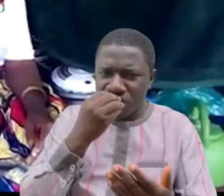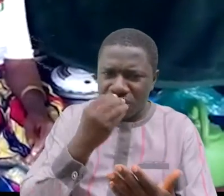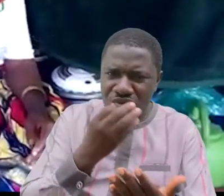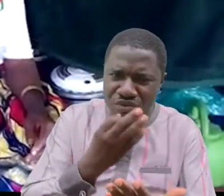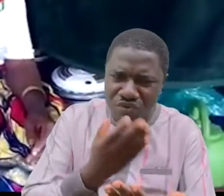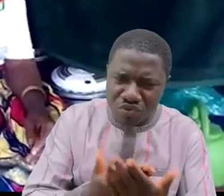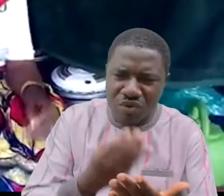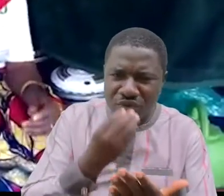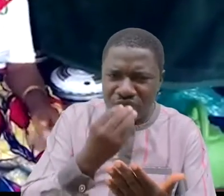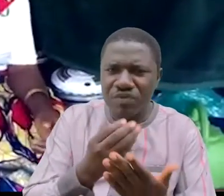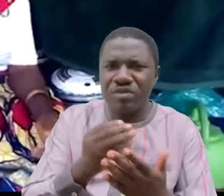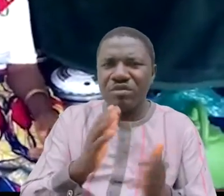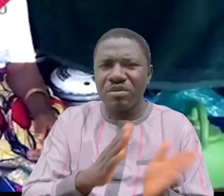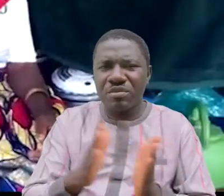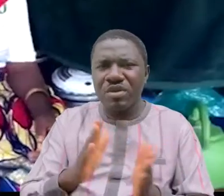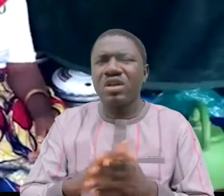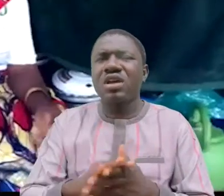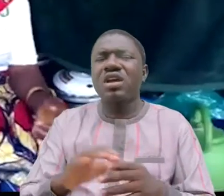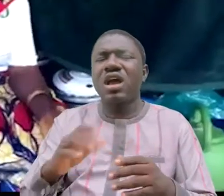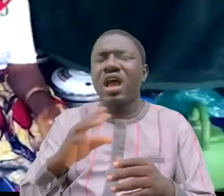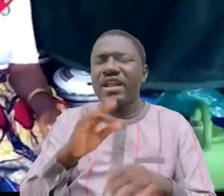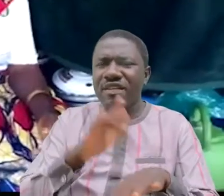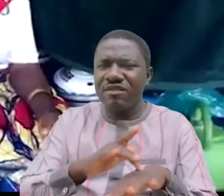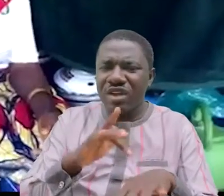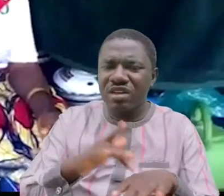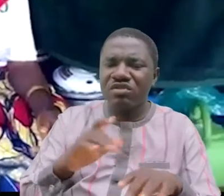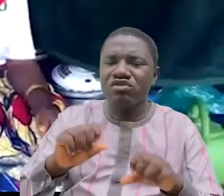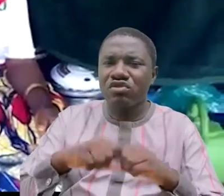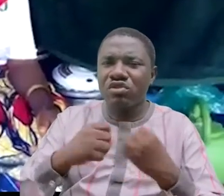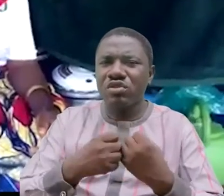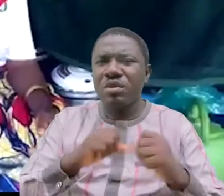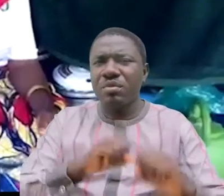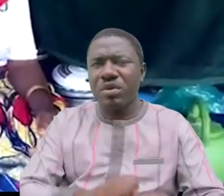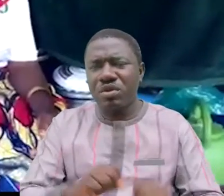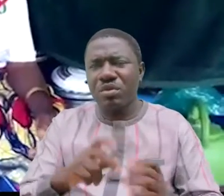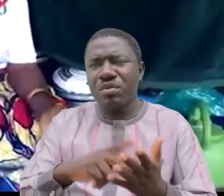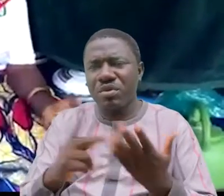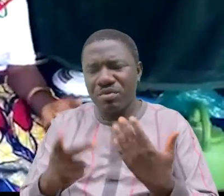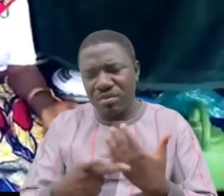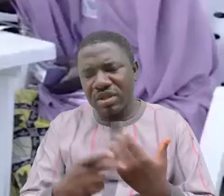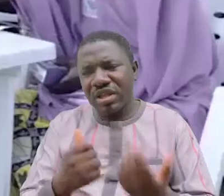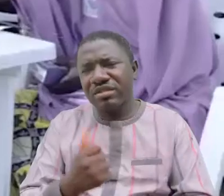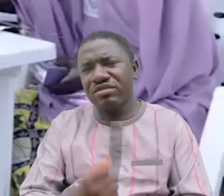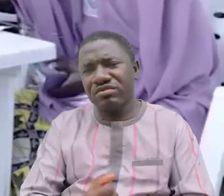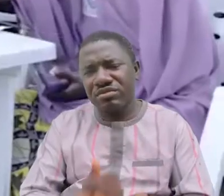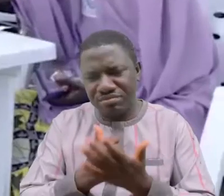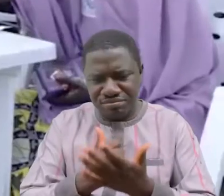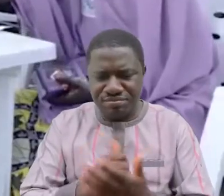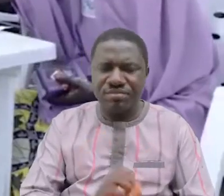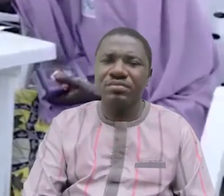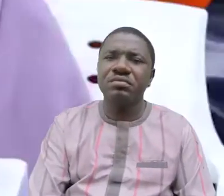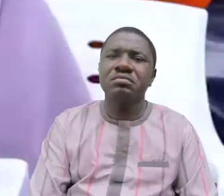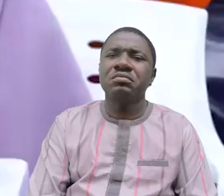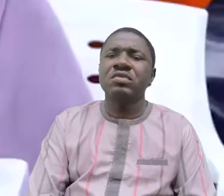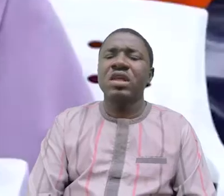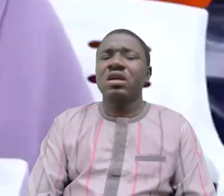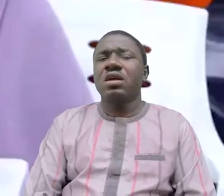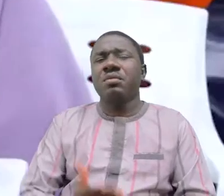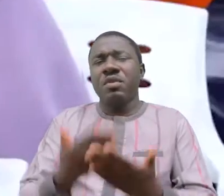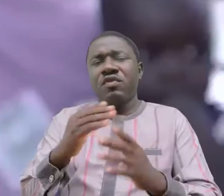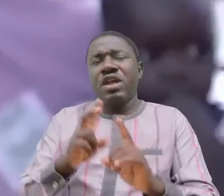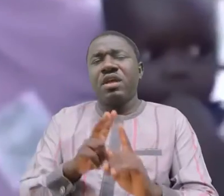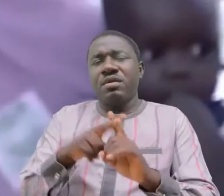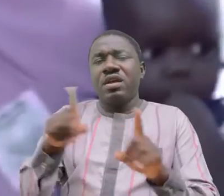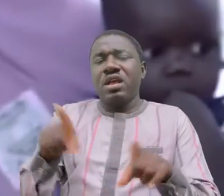social protection and to establish effective social protection schemes and systems. Initially